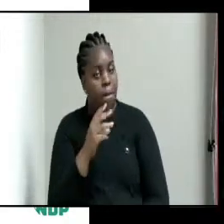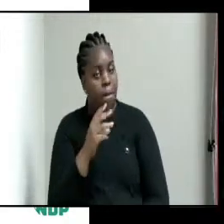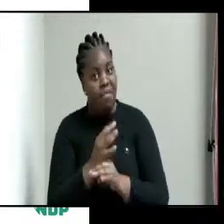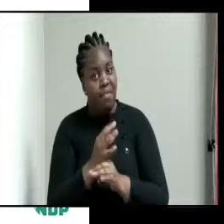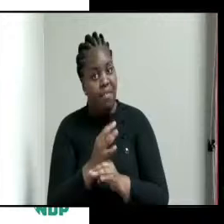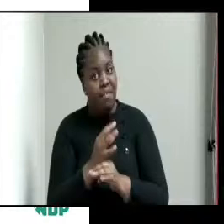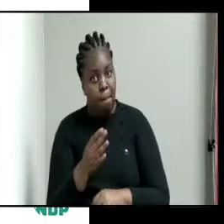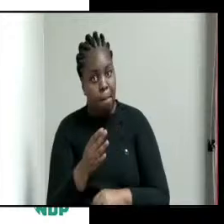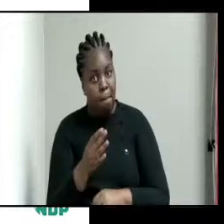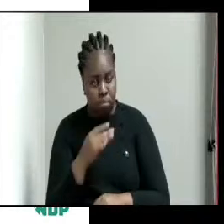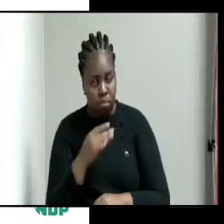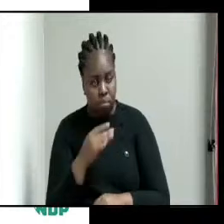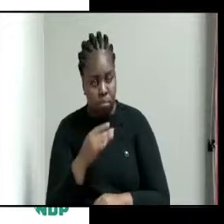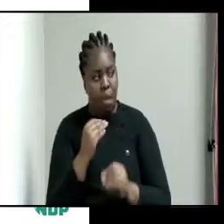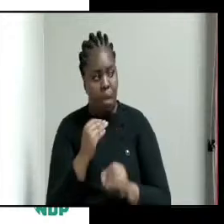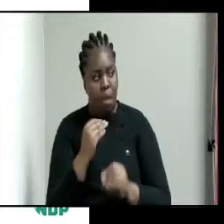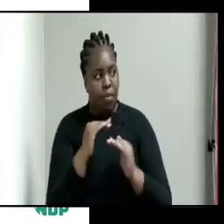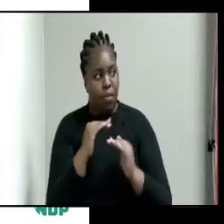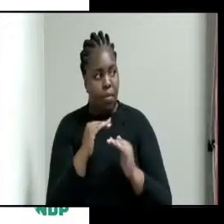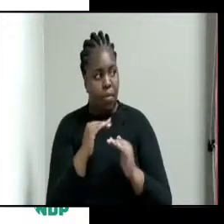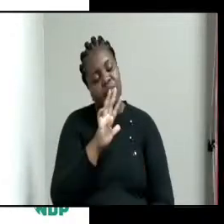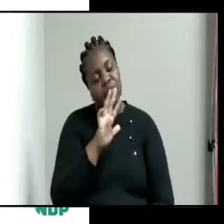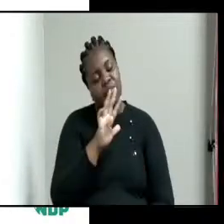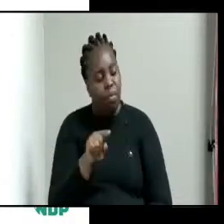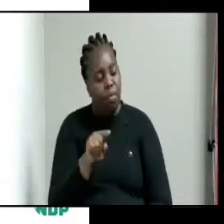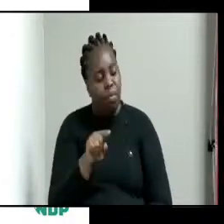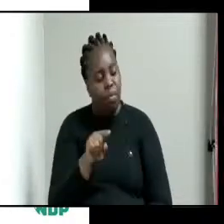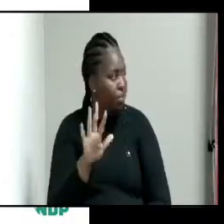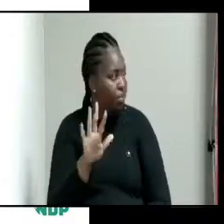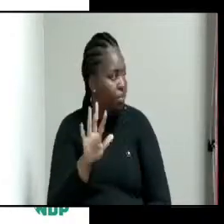of multidimensional poverty at